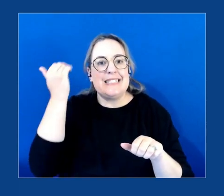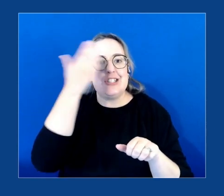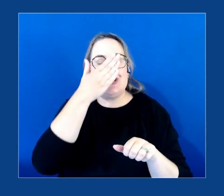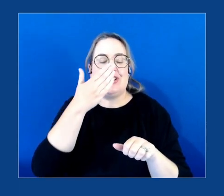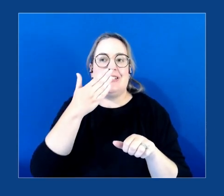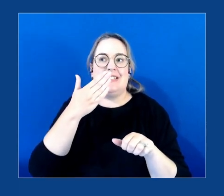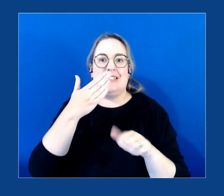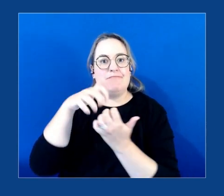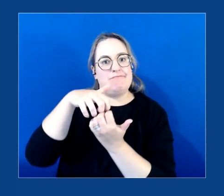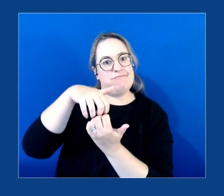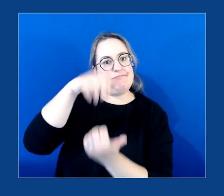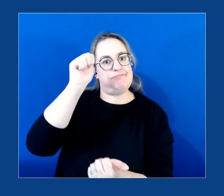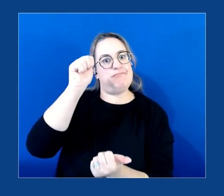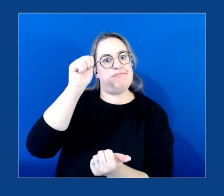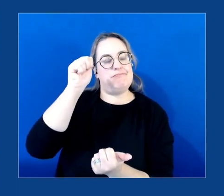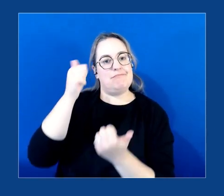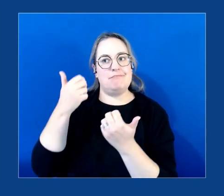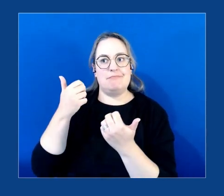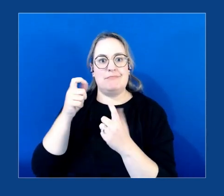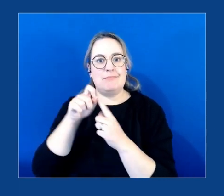beginning with